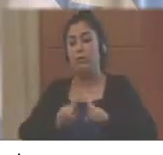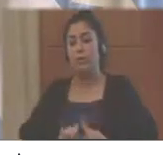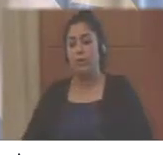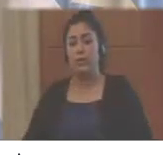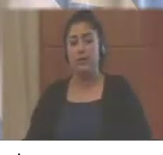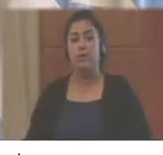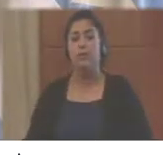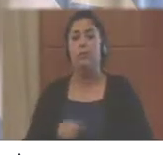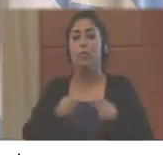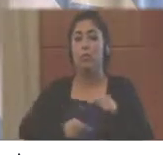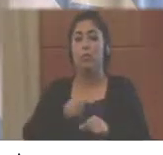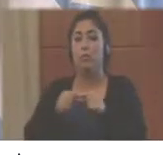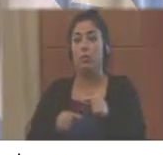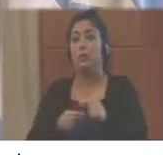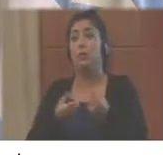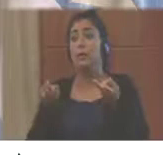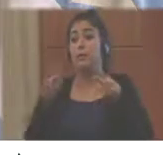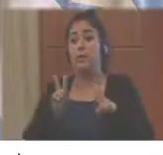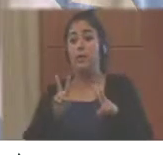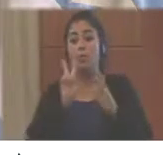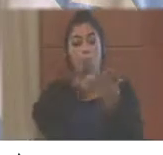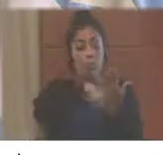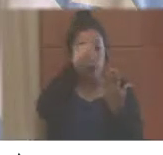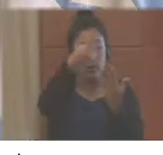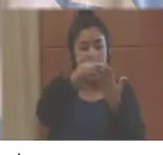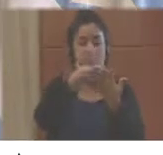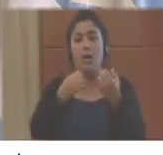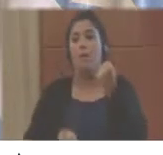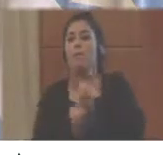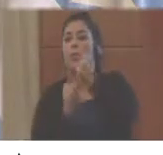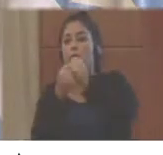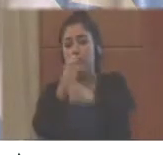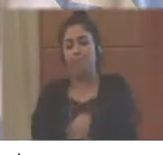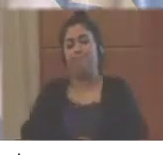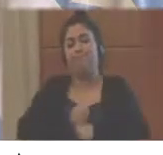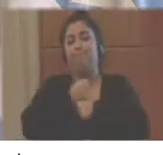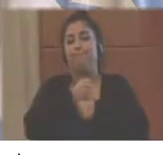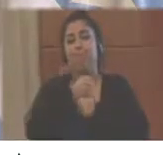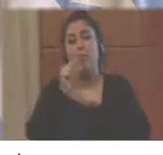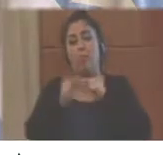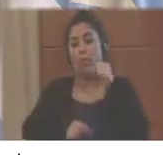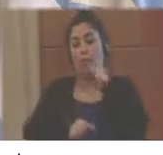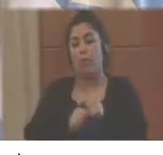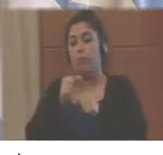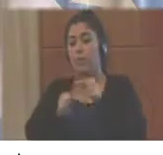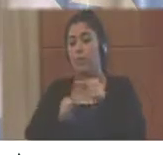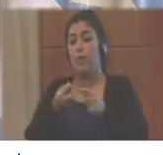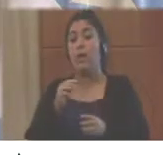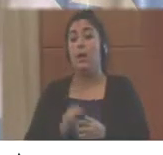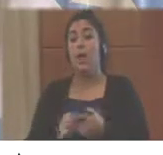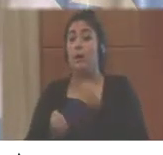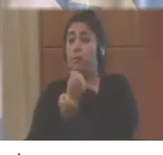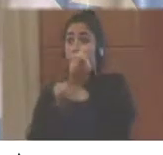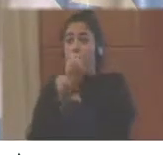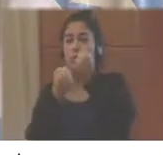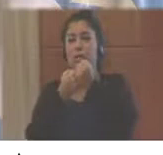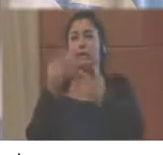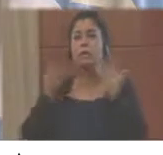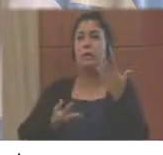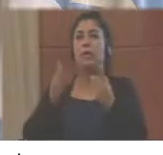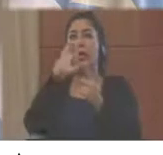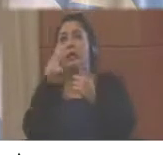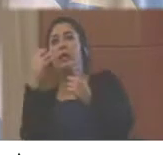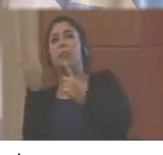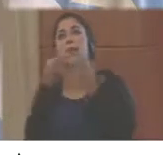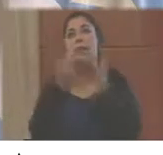Also a program for strengthening and expanding the national network of meteorological stations to